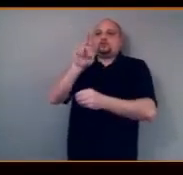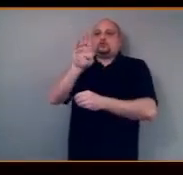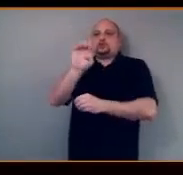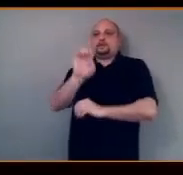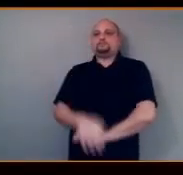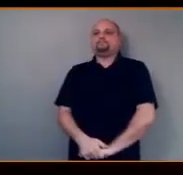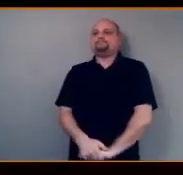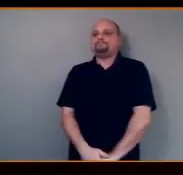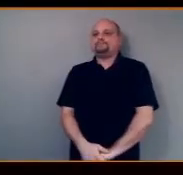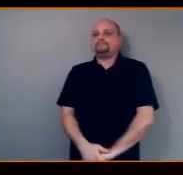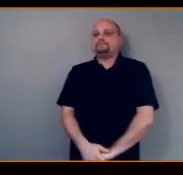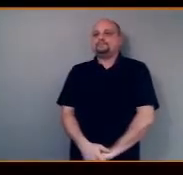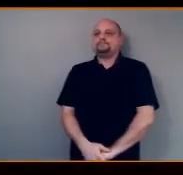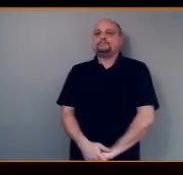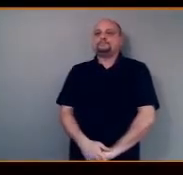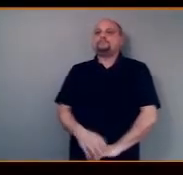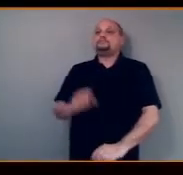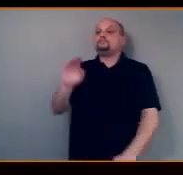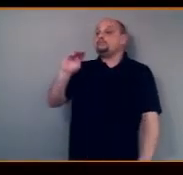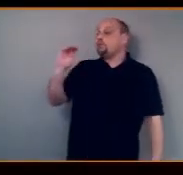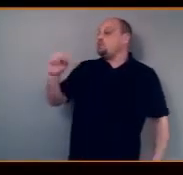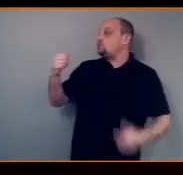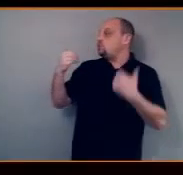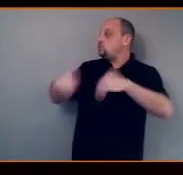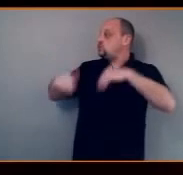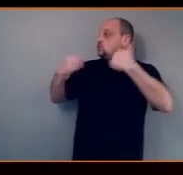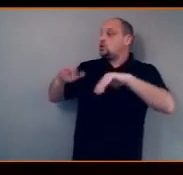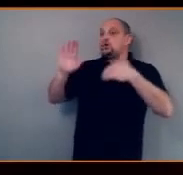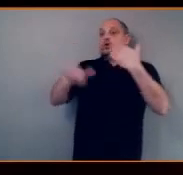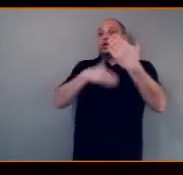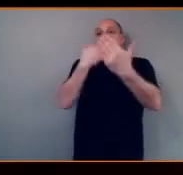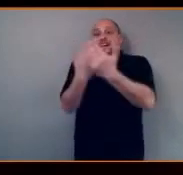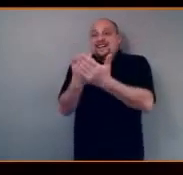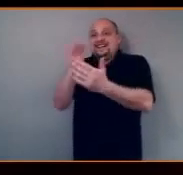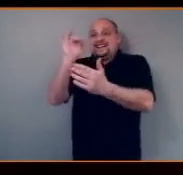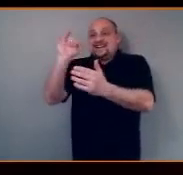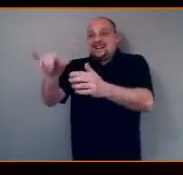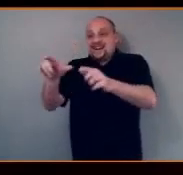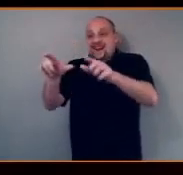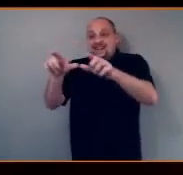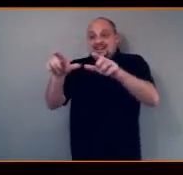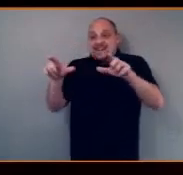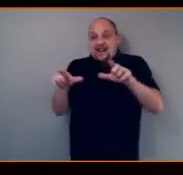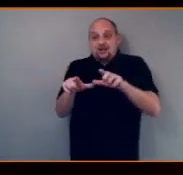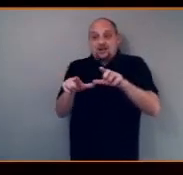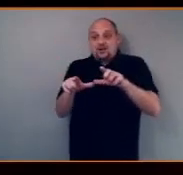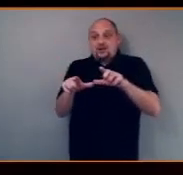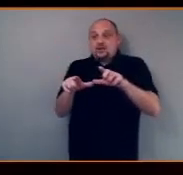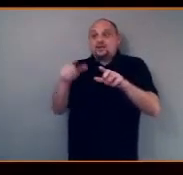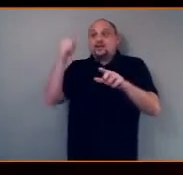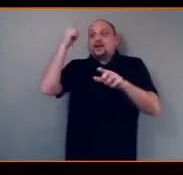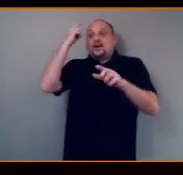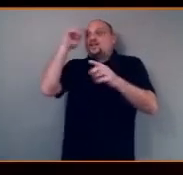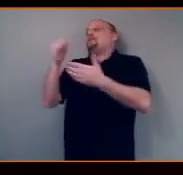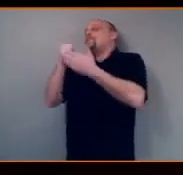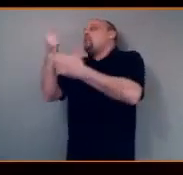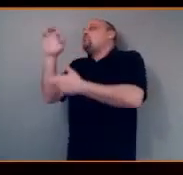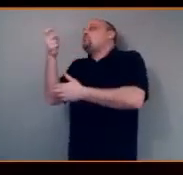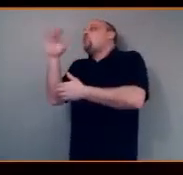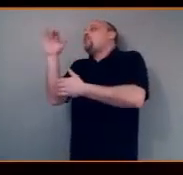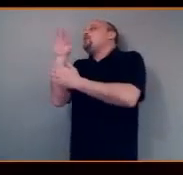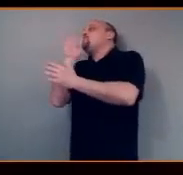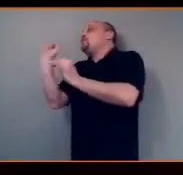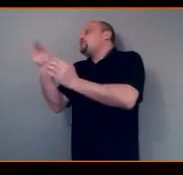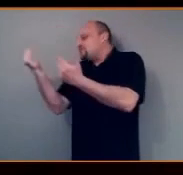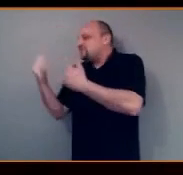That's awesome. And in order to get to this location, just to bring Gregorio in, I mean, to land in Jezero Crater,